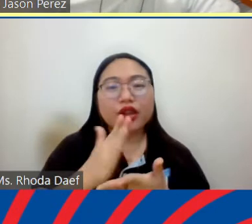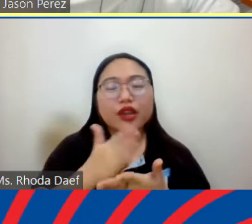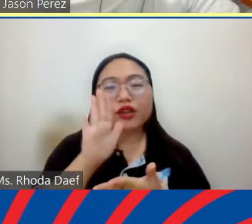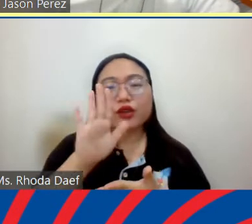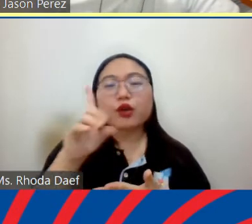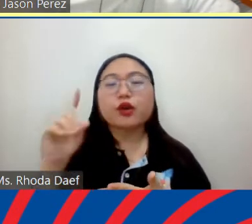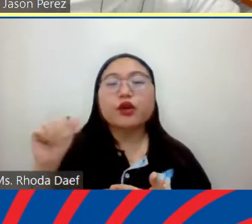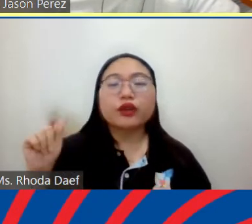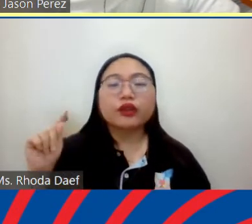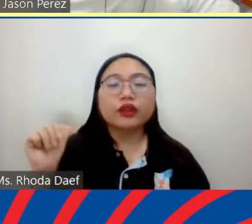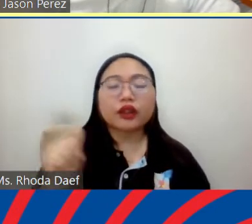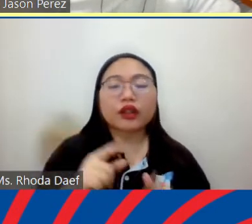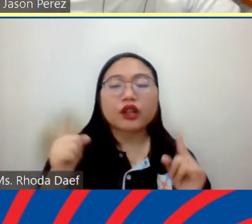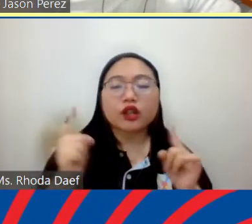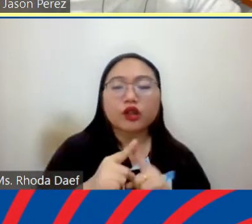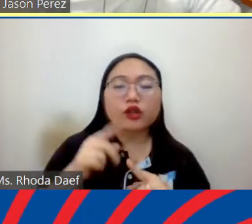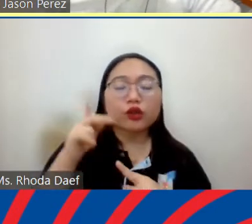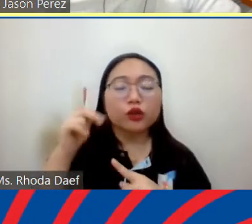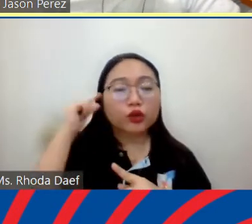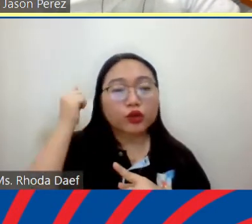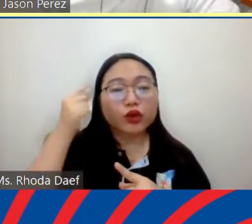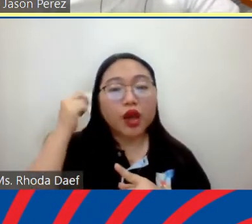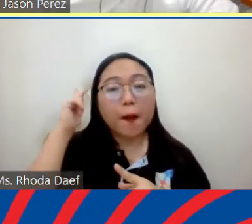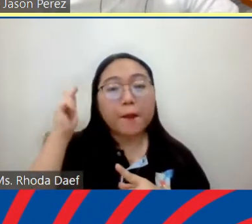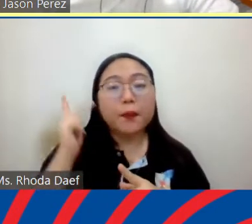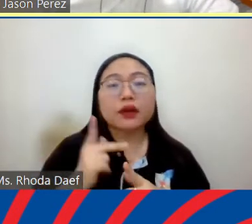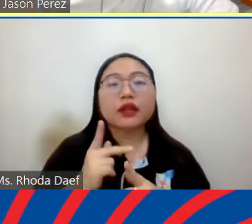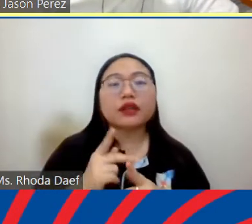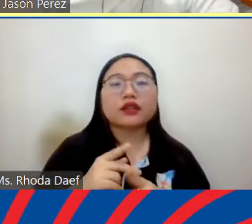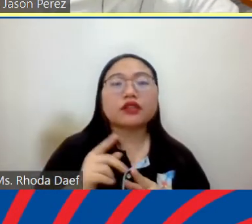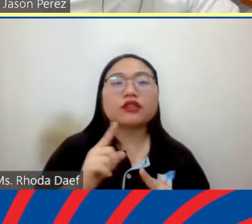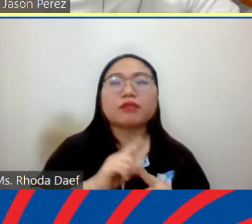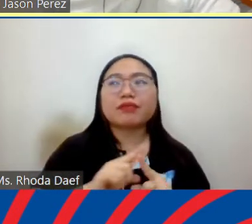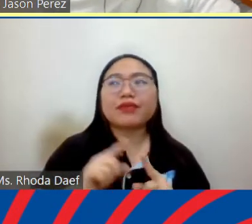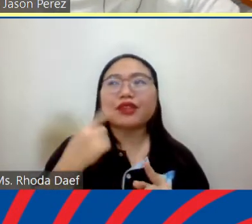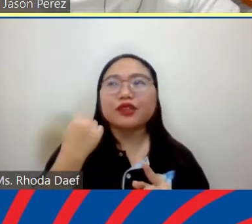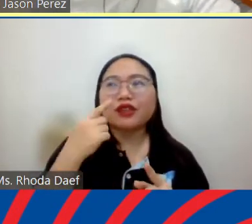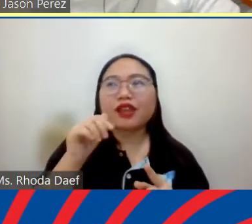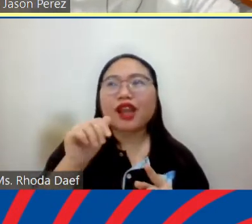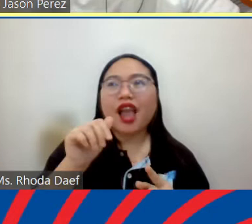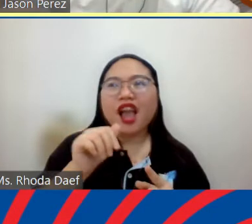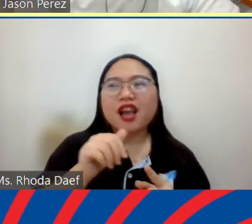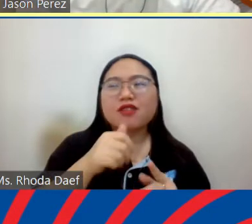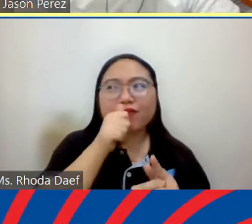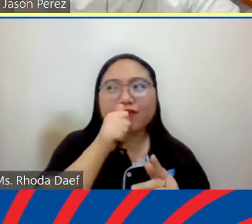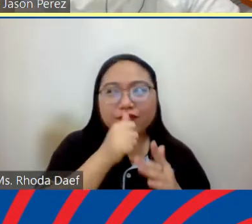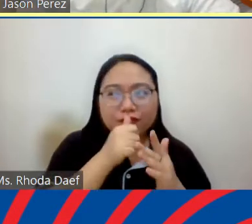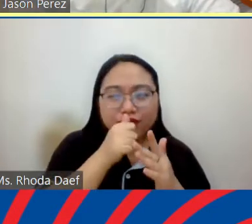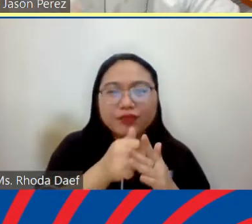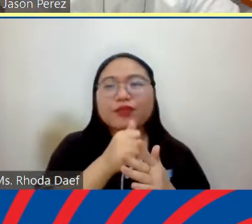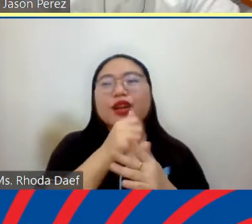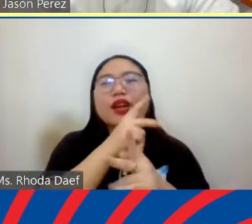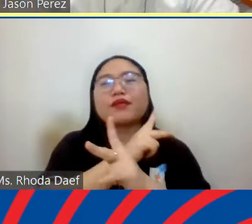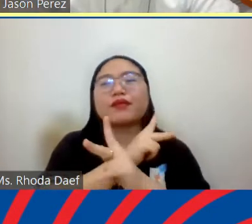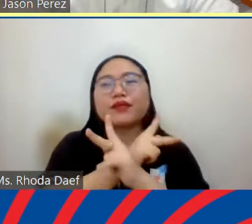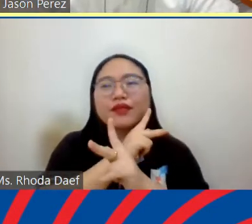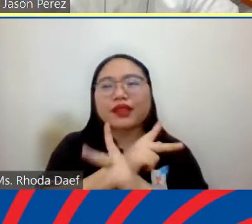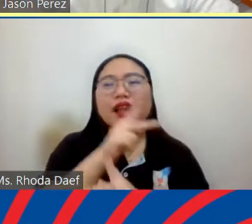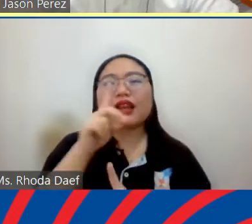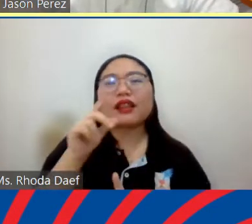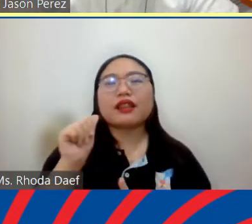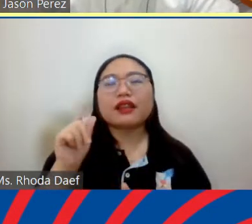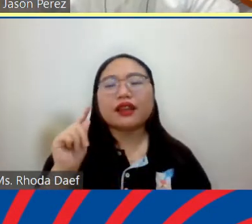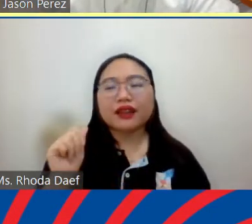provided that you uh, anonymize the data, provide that we protect human data, which I'll also